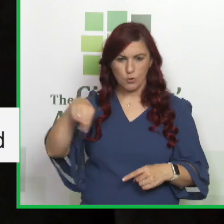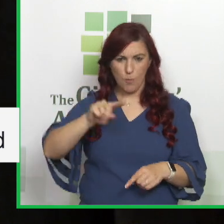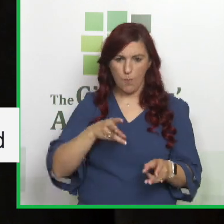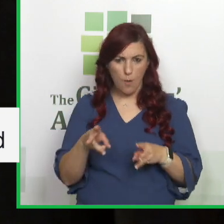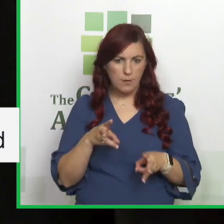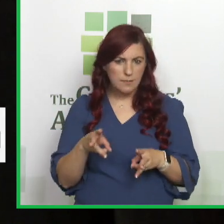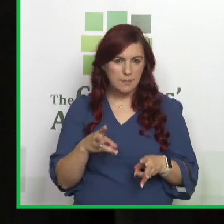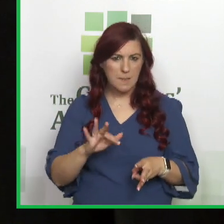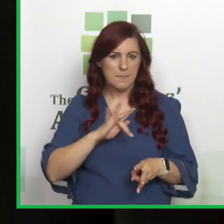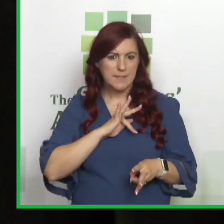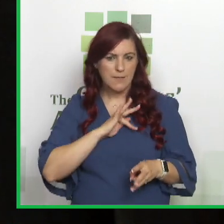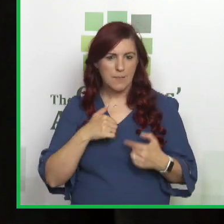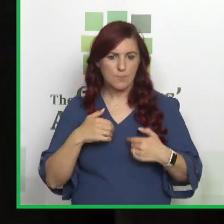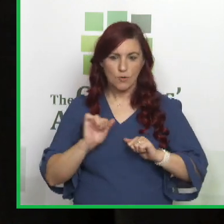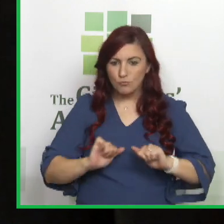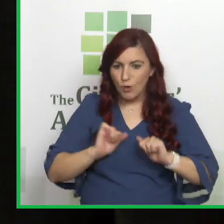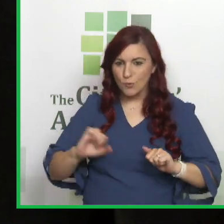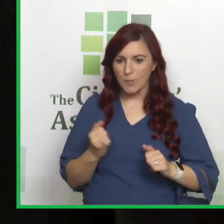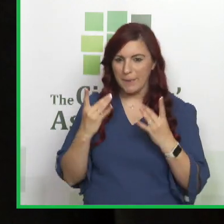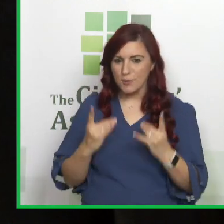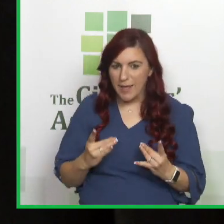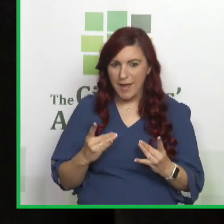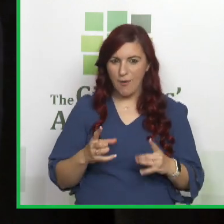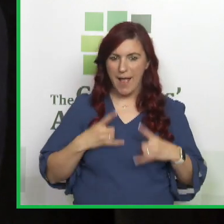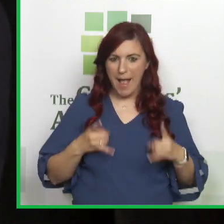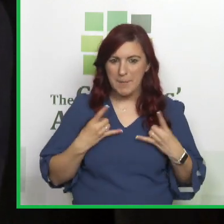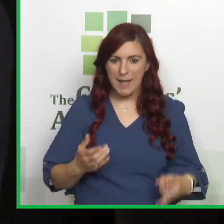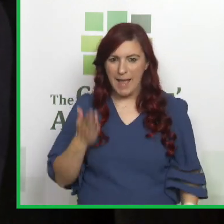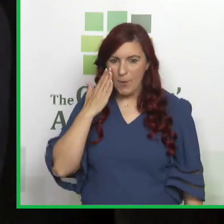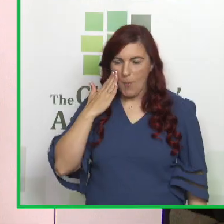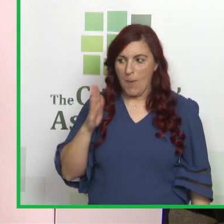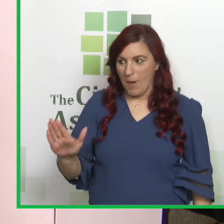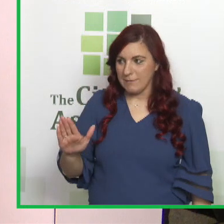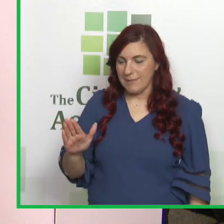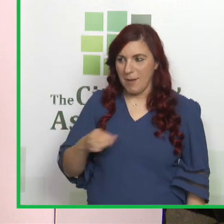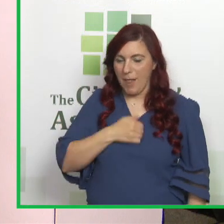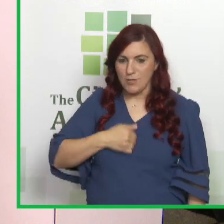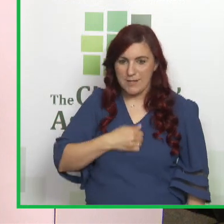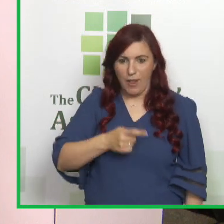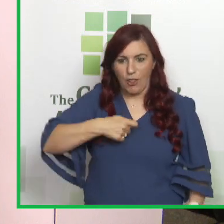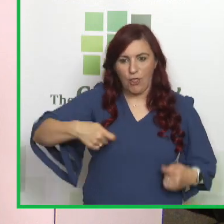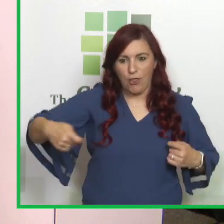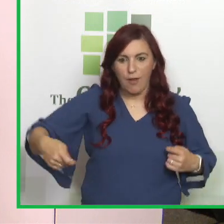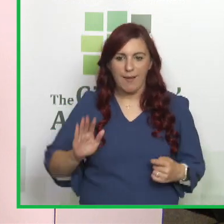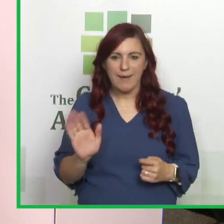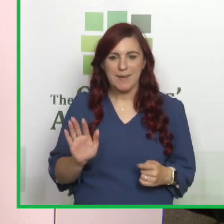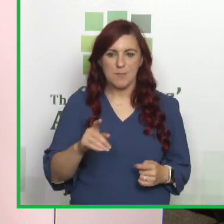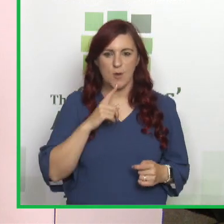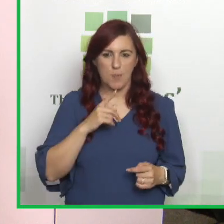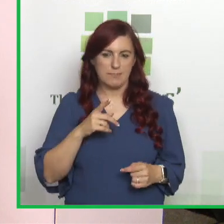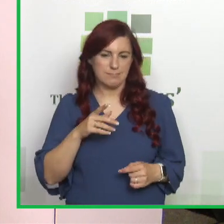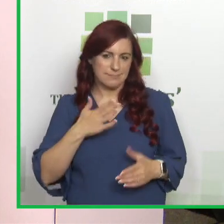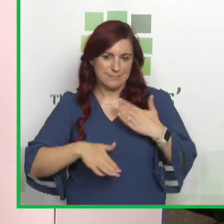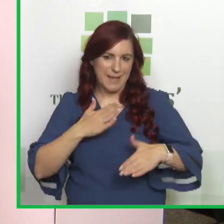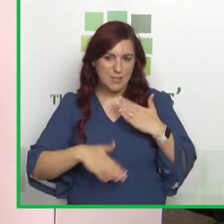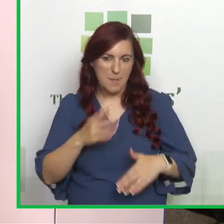I'm in such a rush to try and keep the chair happy. I had a false start there a couple of minutes ago, so I do apologise for that. And please bear with me, but I'm likely to be issued with a